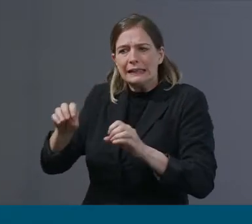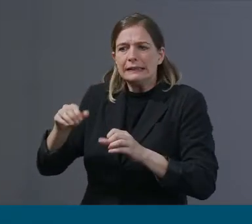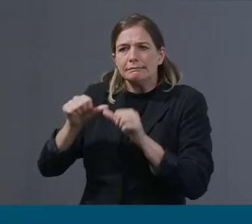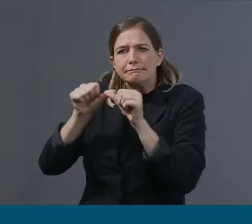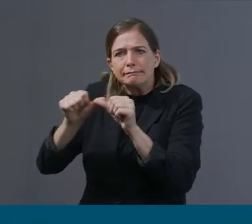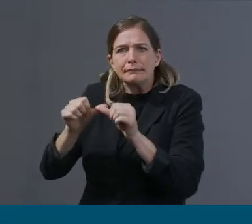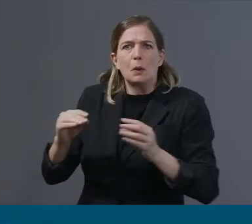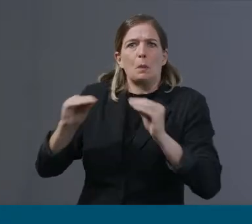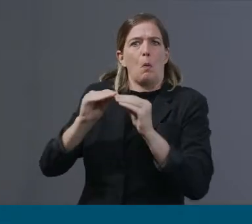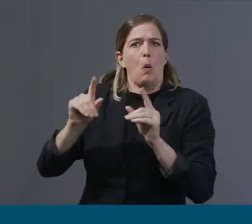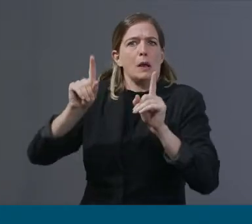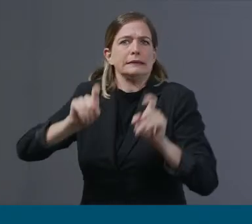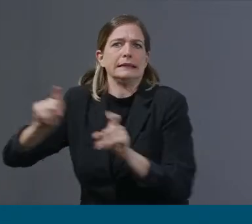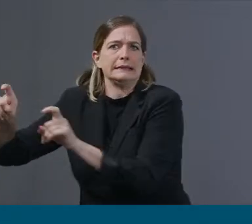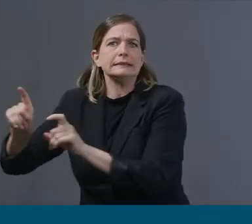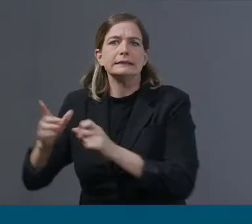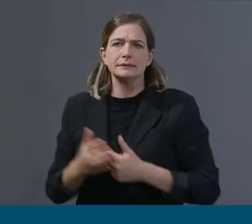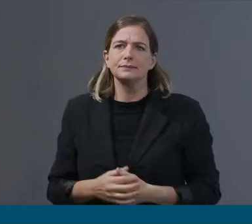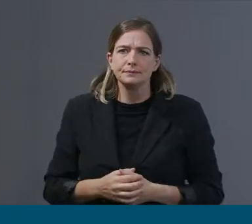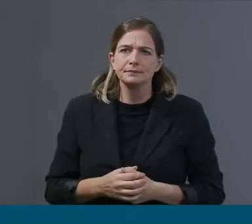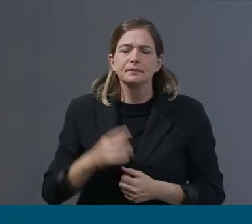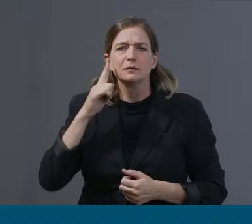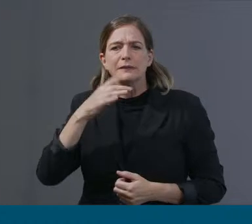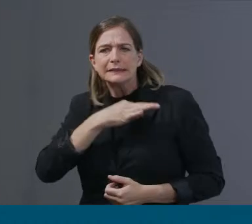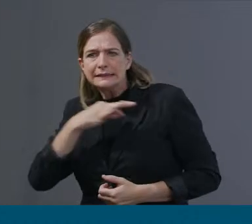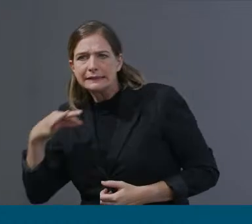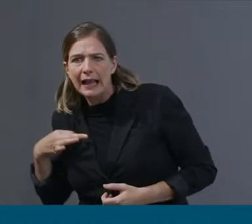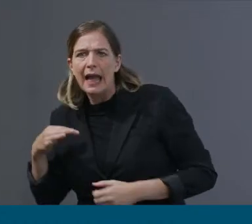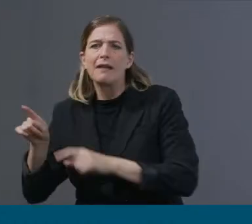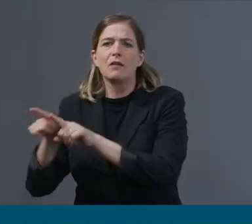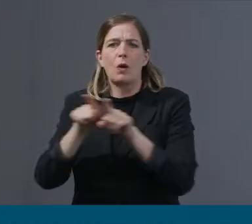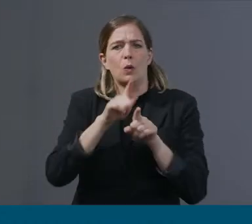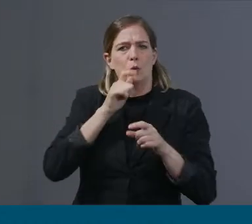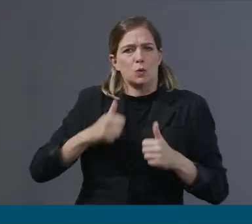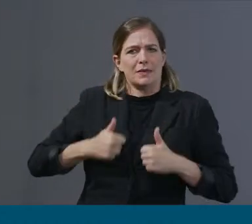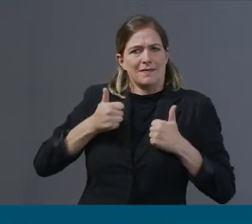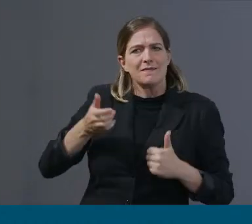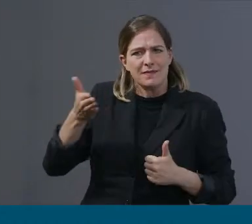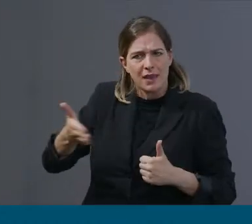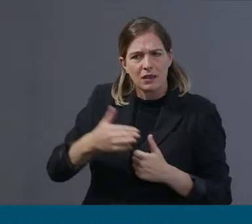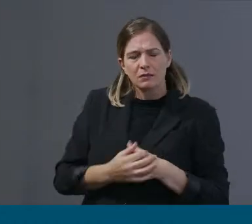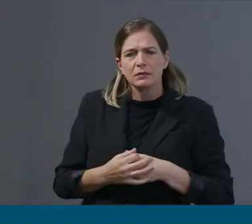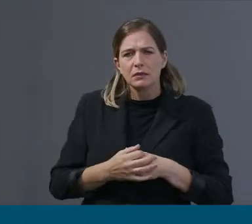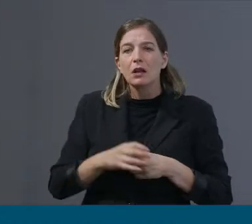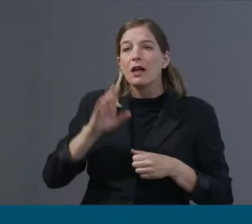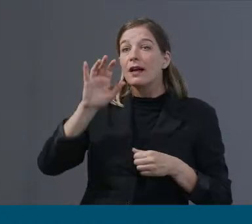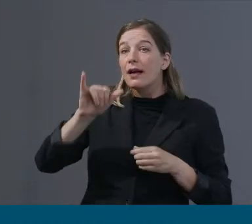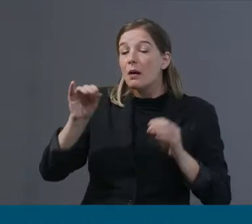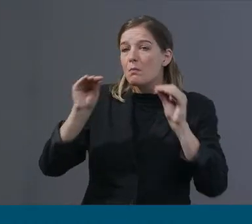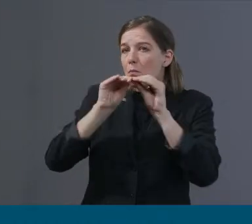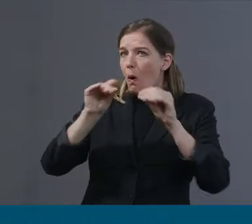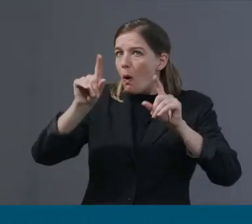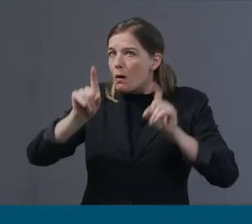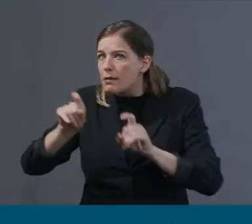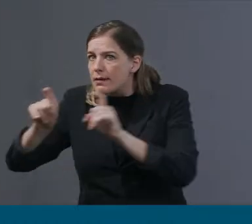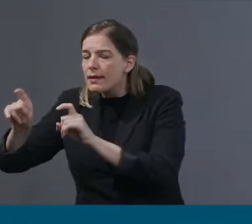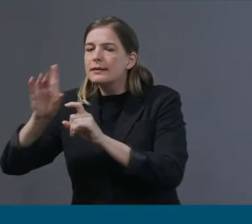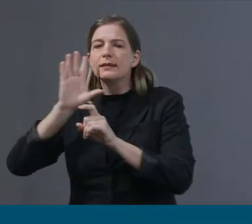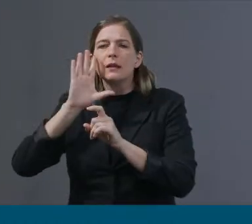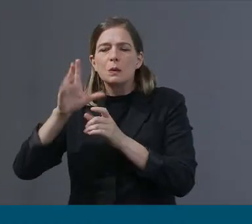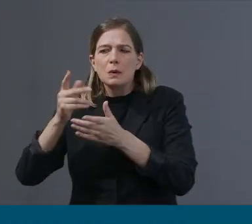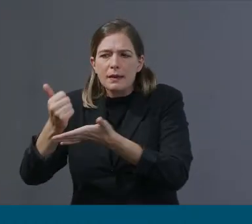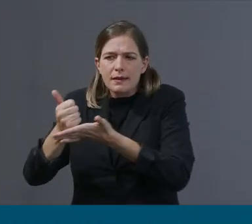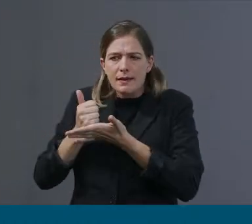The testing that we're able to bring online now also will allow us in time to figure out a